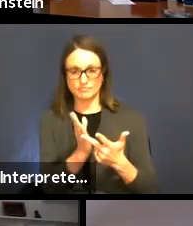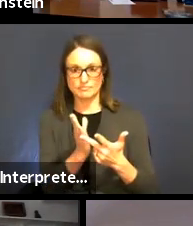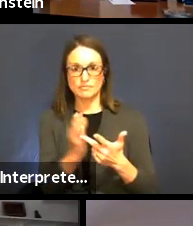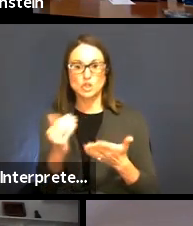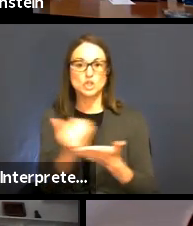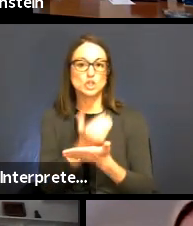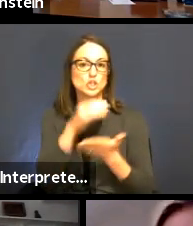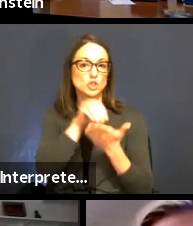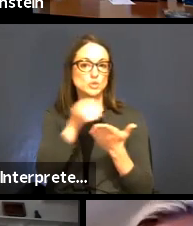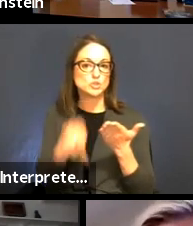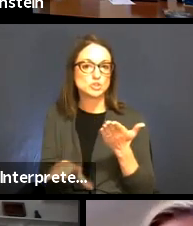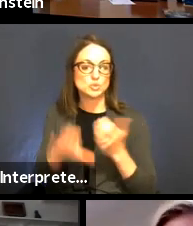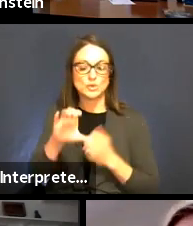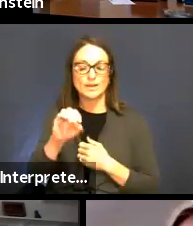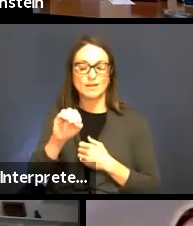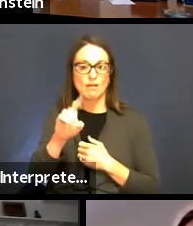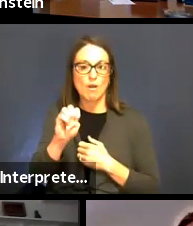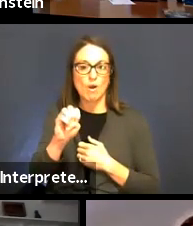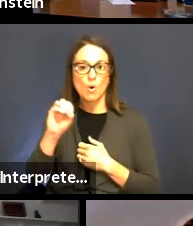of conduct.